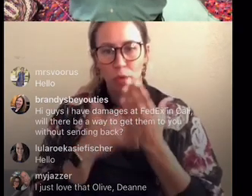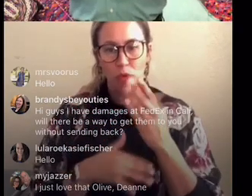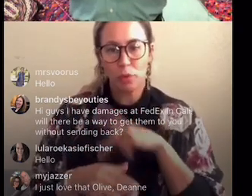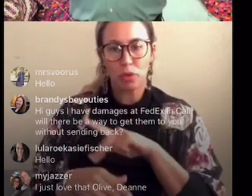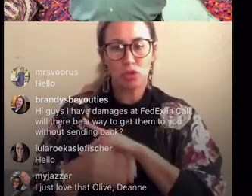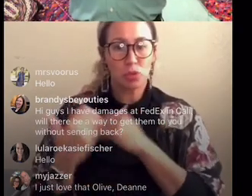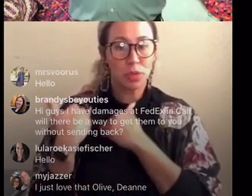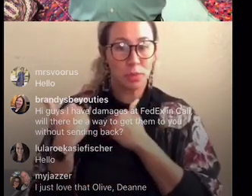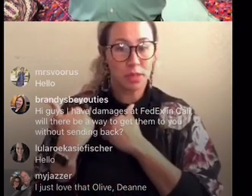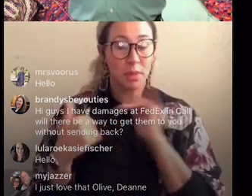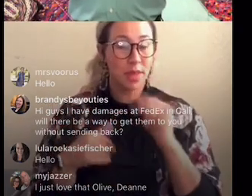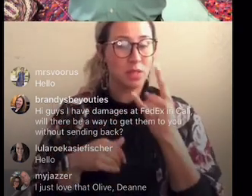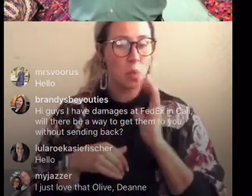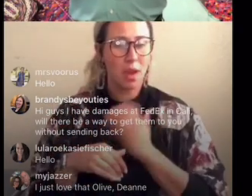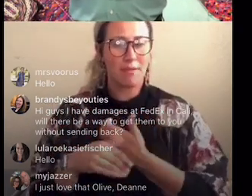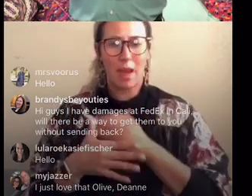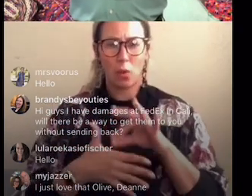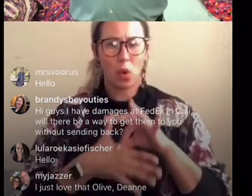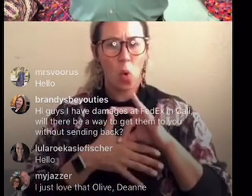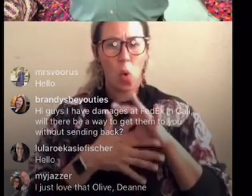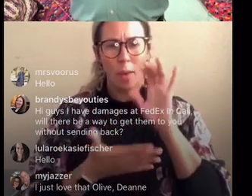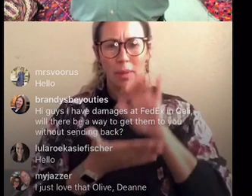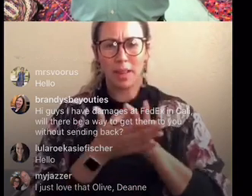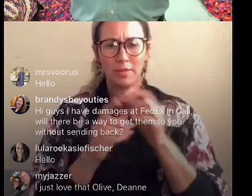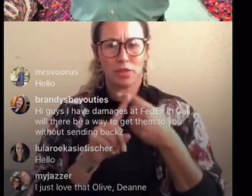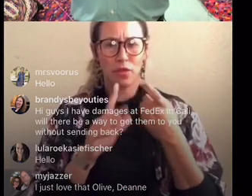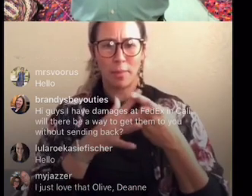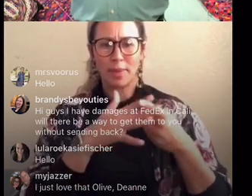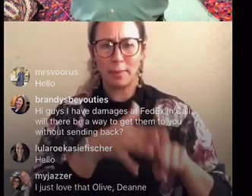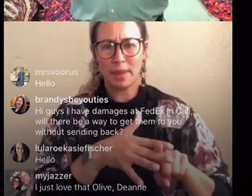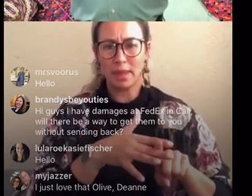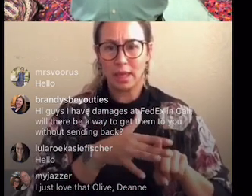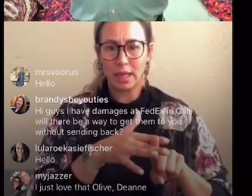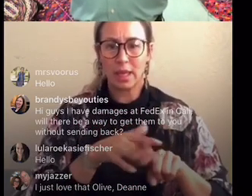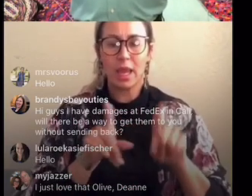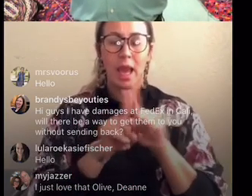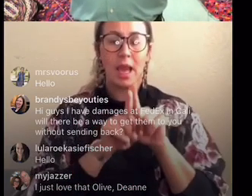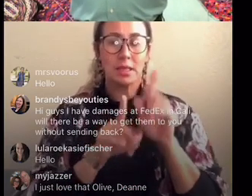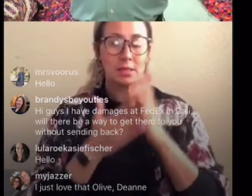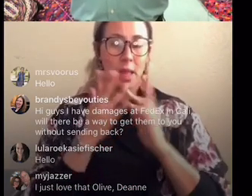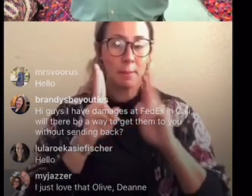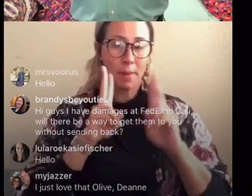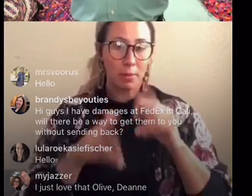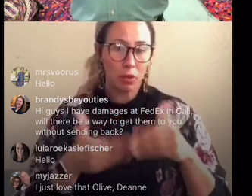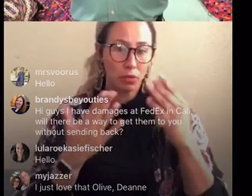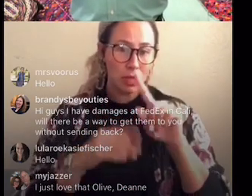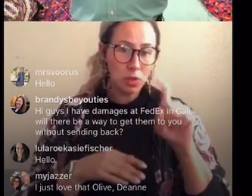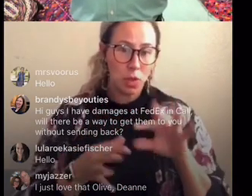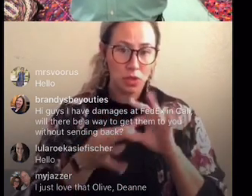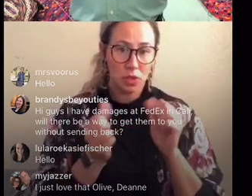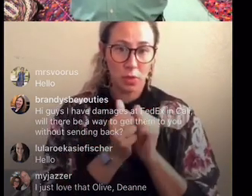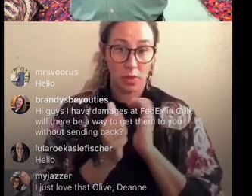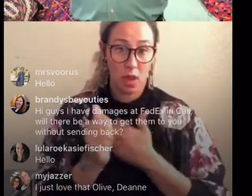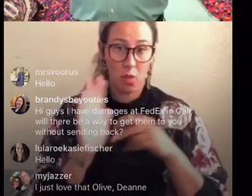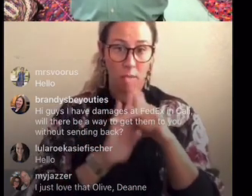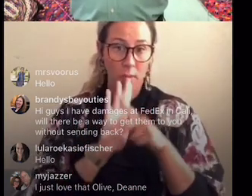that's been one of our core beliefs from the beginning. And as some people raised questions about our policies and